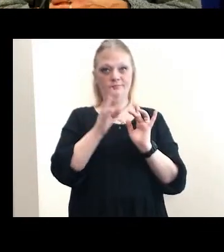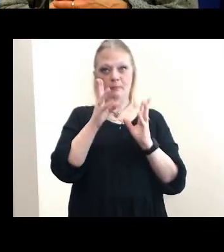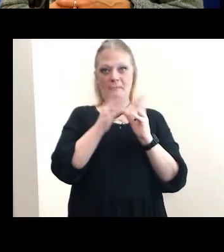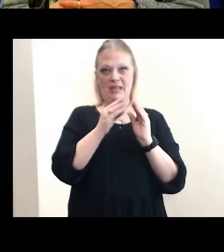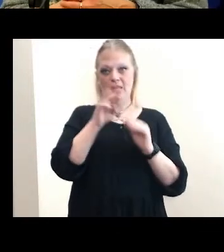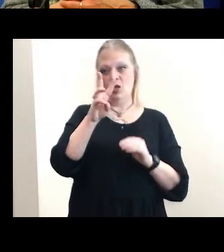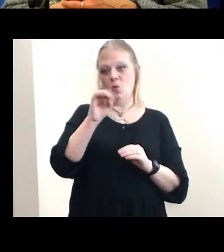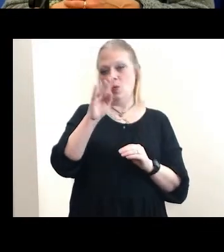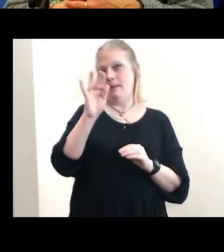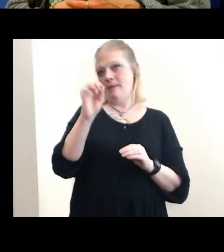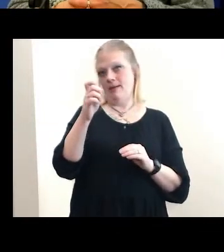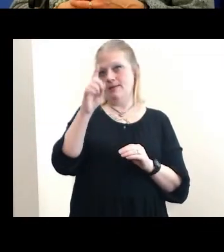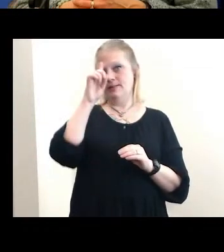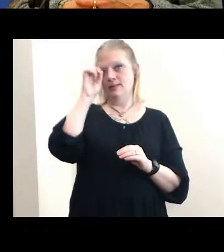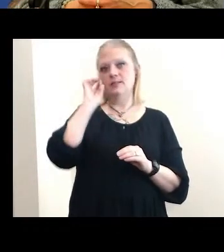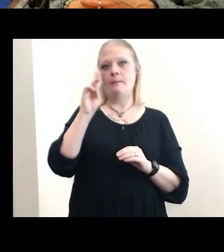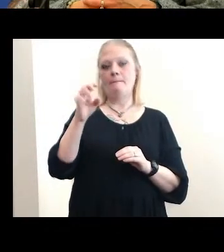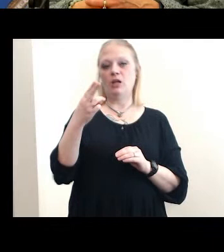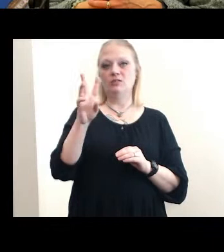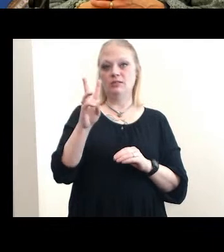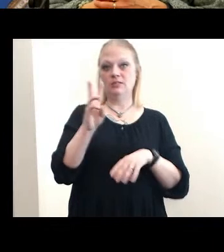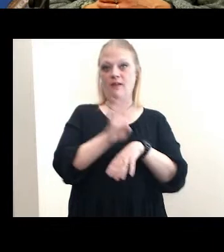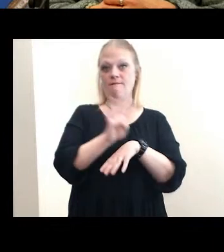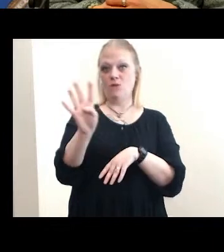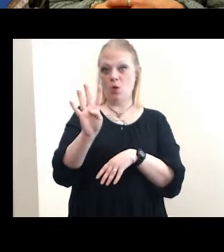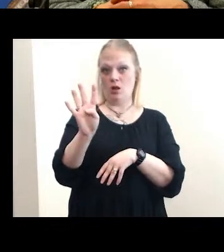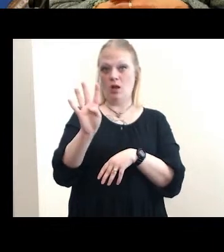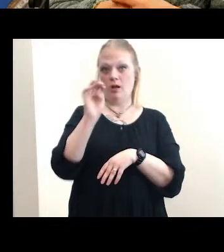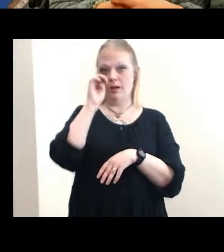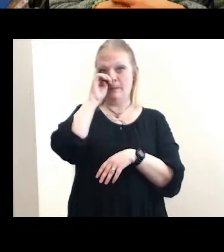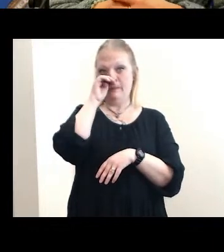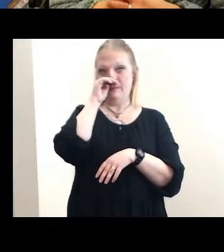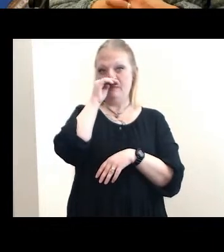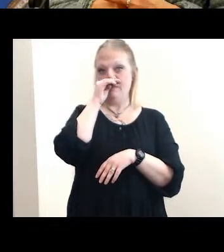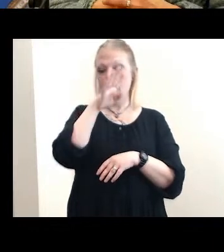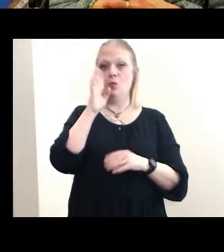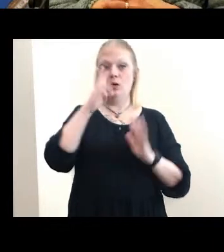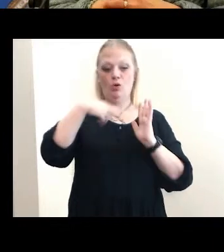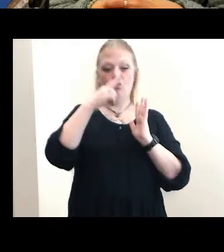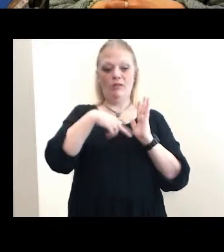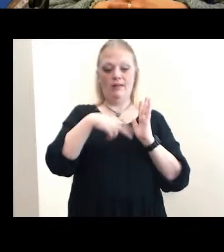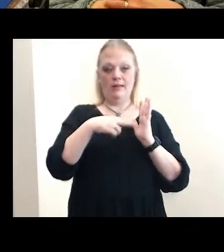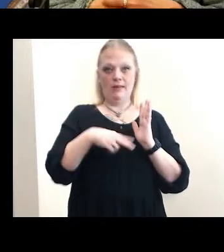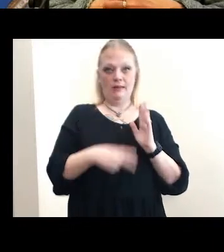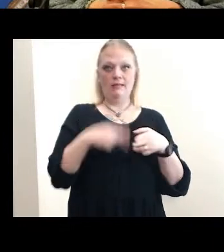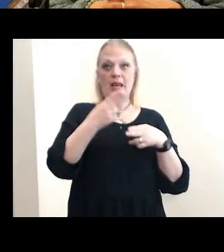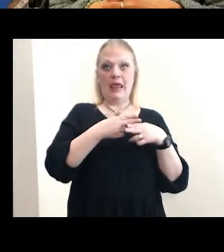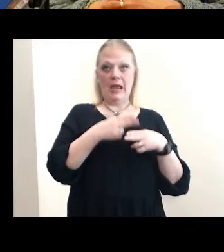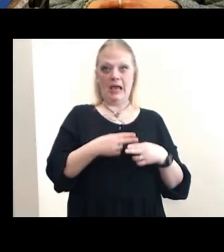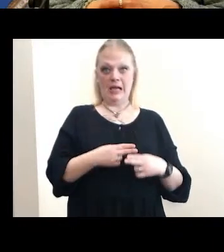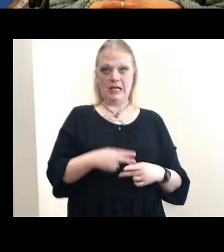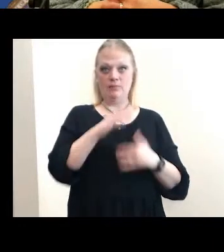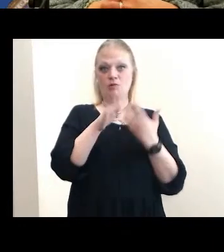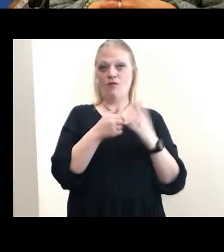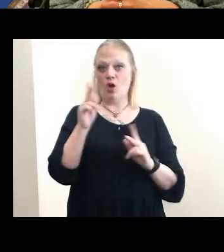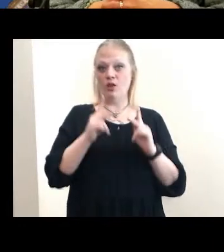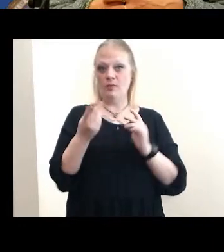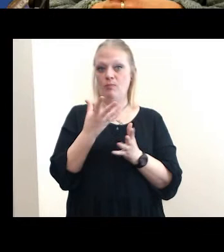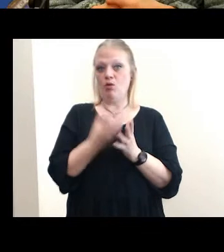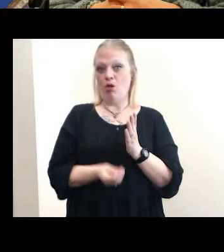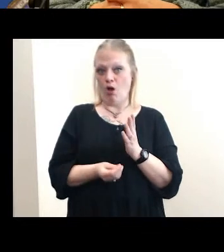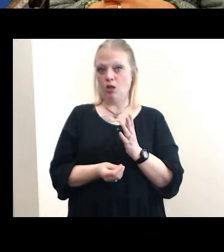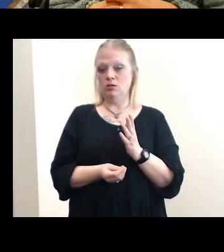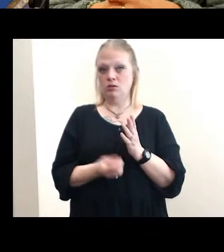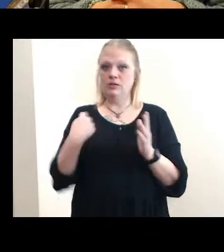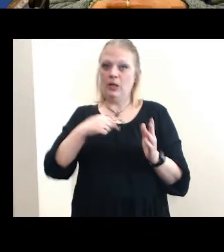on March 6th at 4 o'clock. And we are going to read off the names of all the people that have been lost that